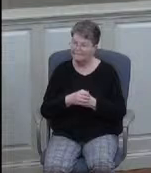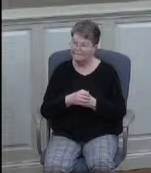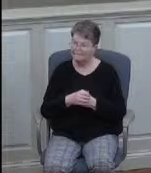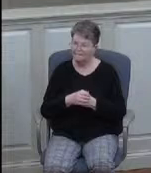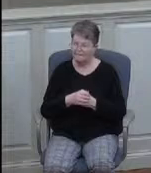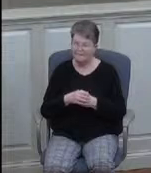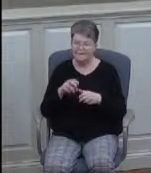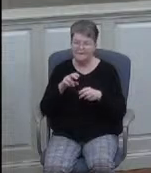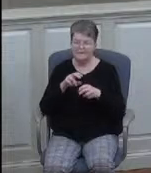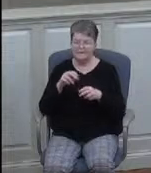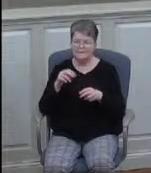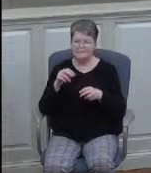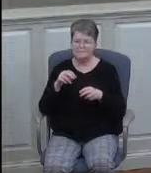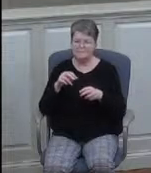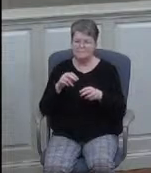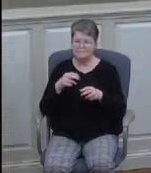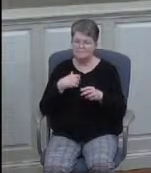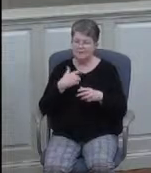Chair would like to entertain a motion.